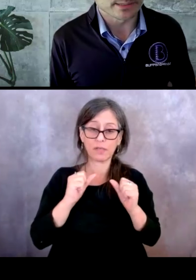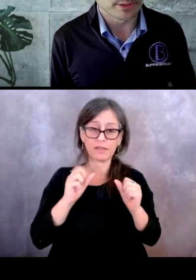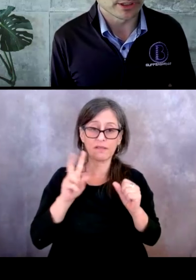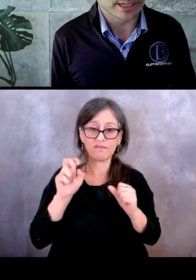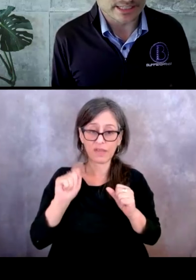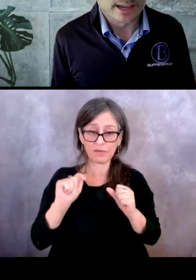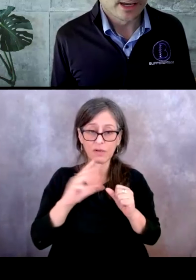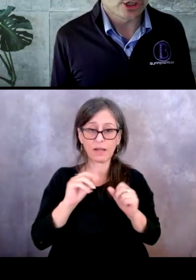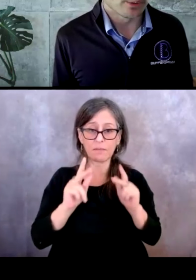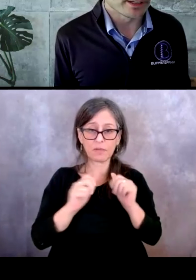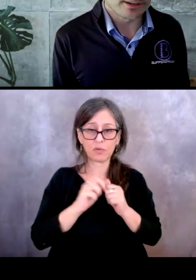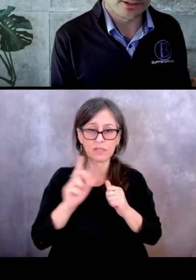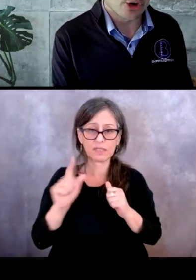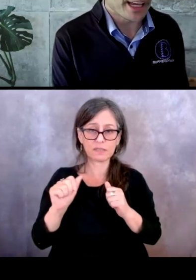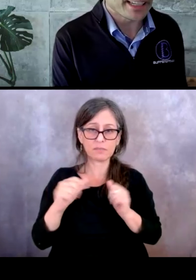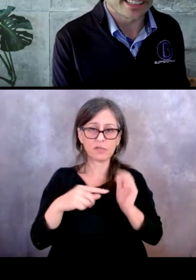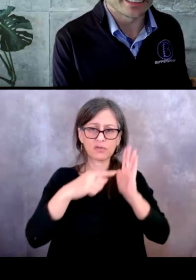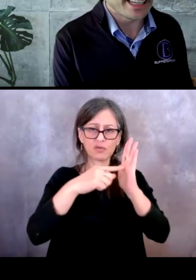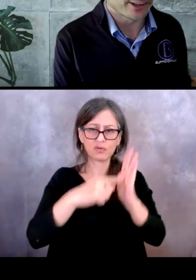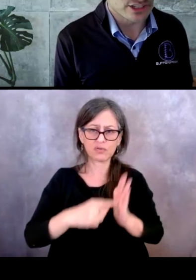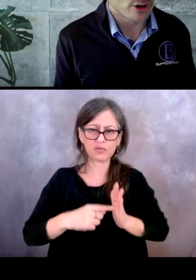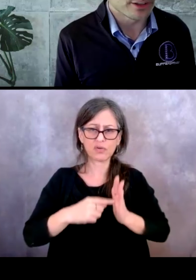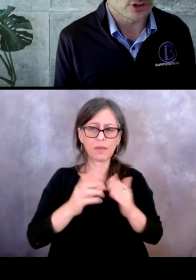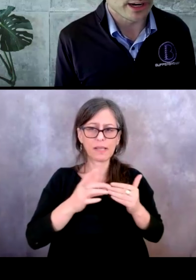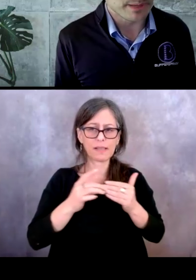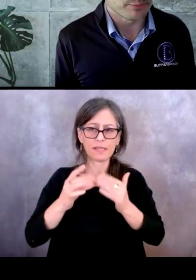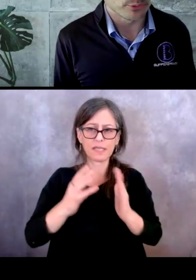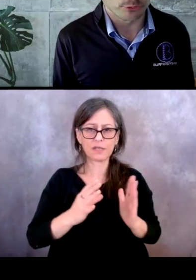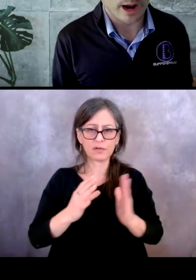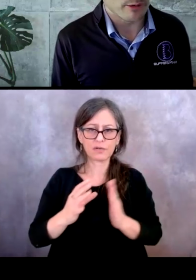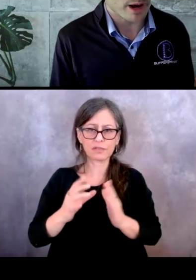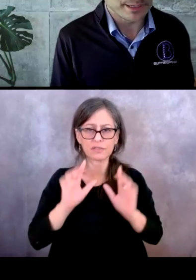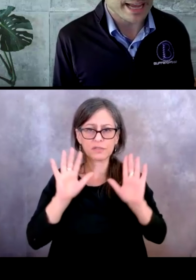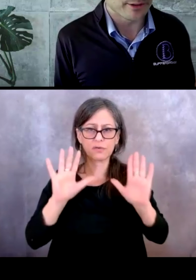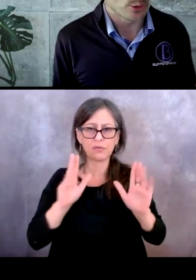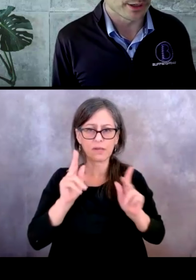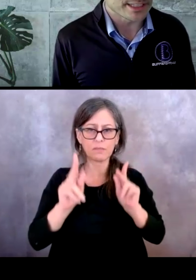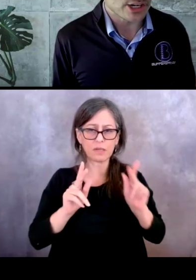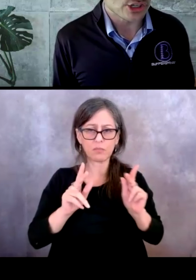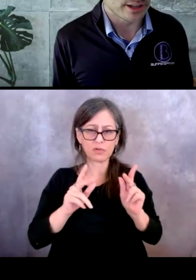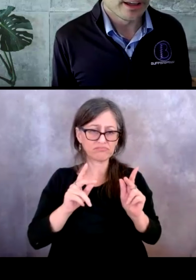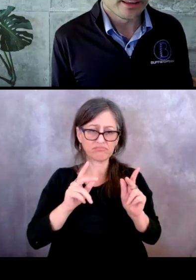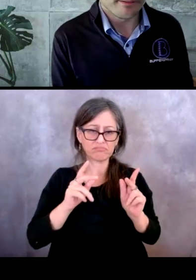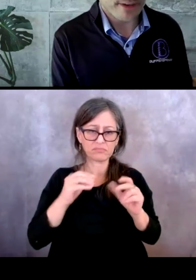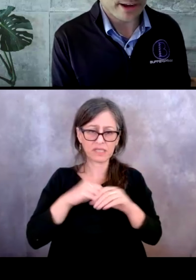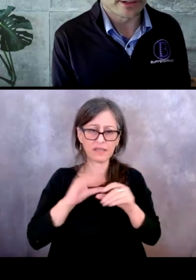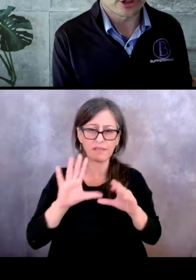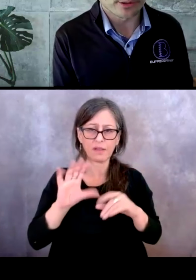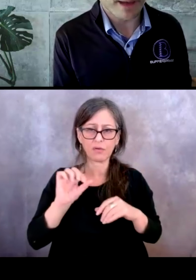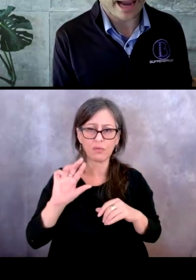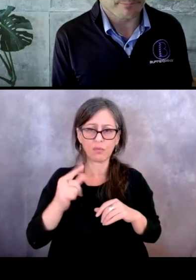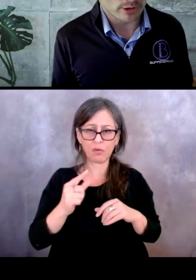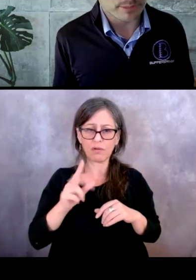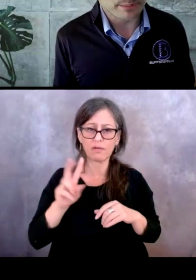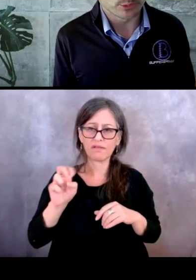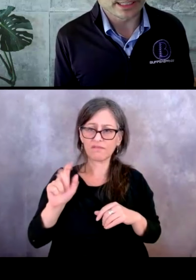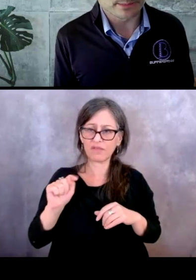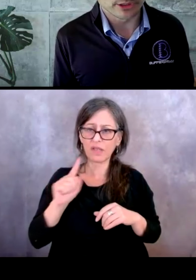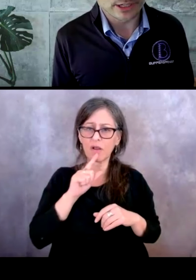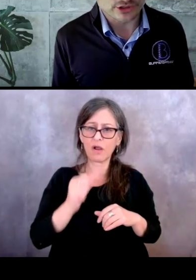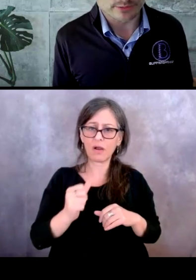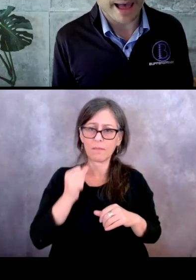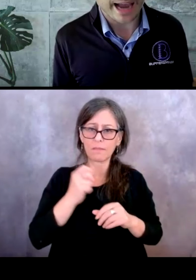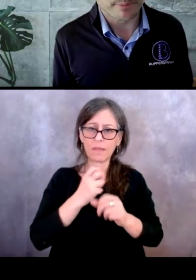people with disabilities, showcasing leaders and all these great people throughout, up and down the organization, that veterans are the backbone and people